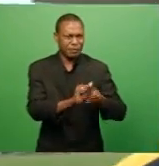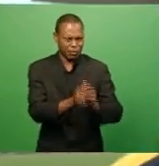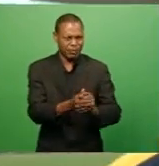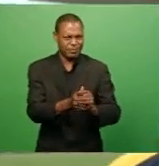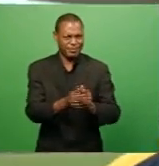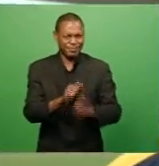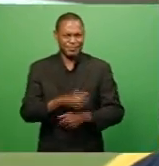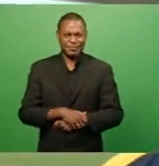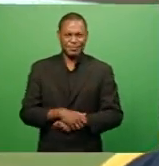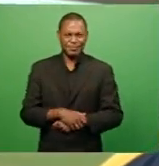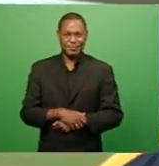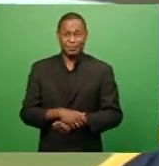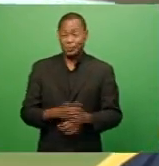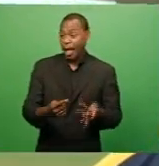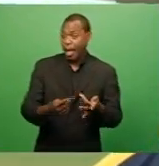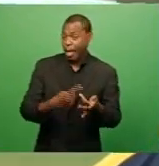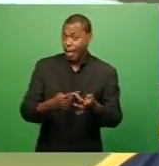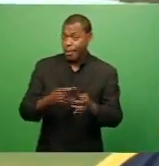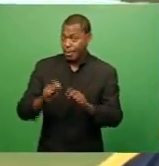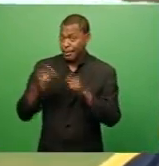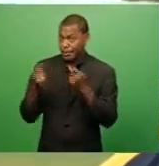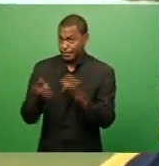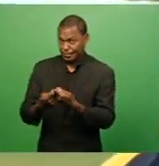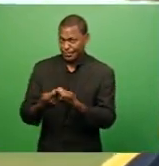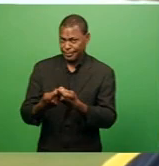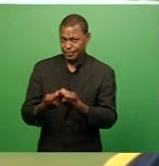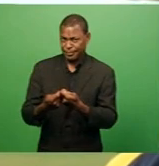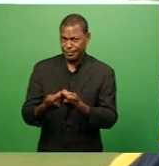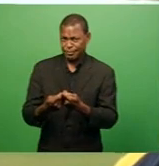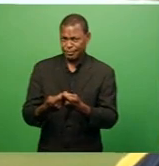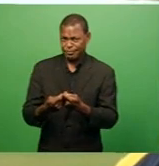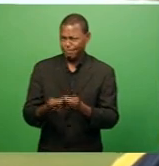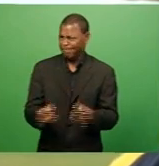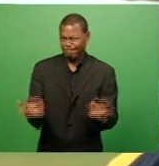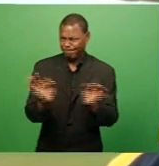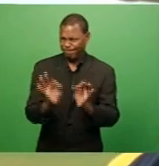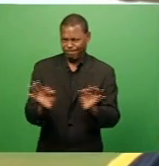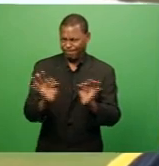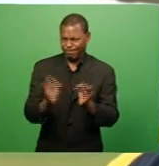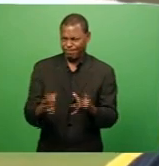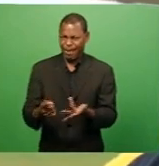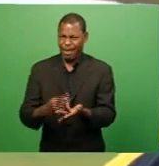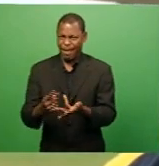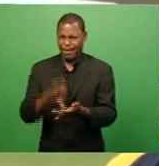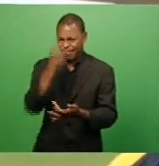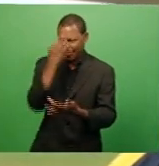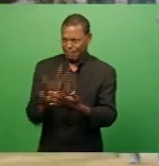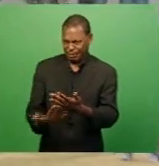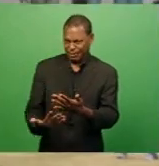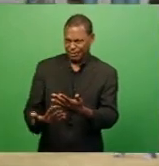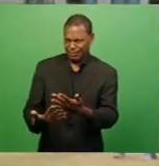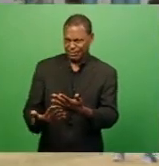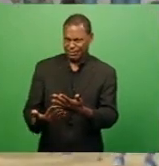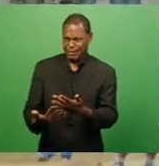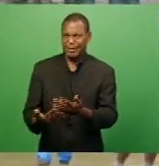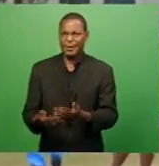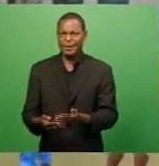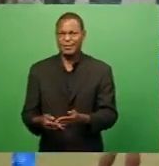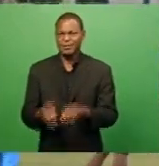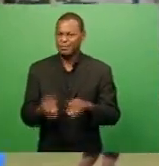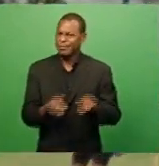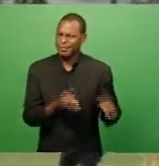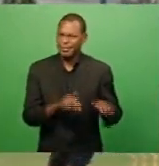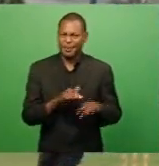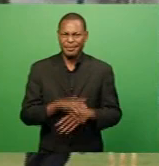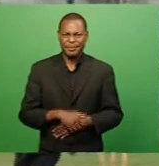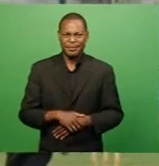Like other teams, we have no one who has played international level competition. We are calling on Cricket Fiji